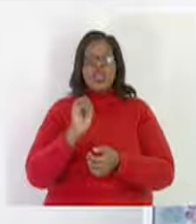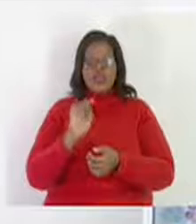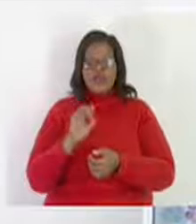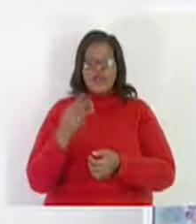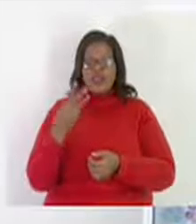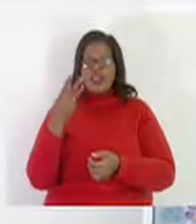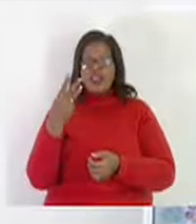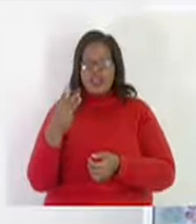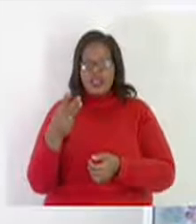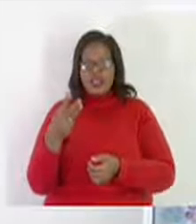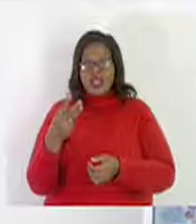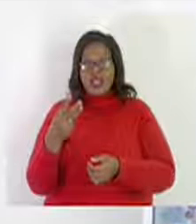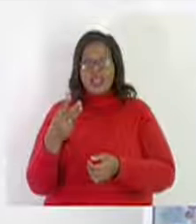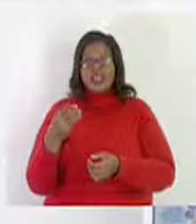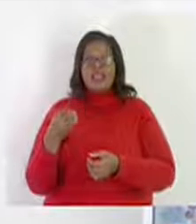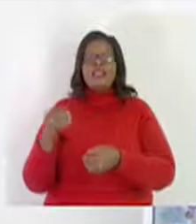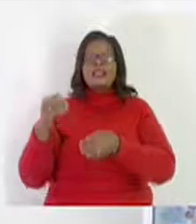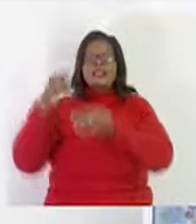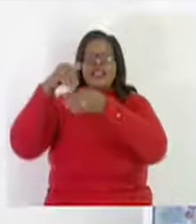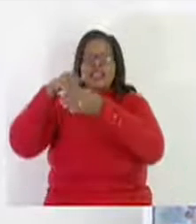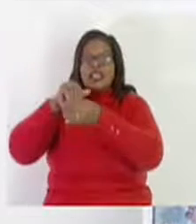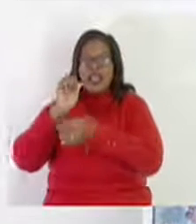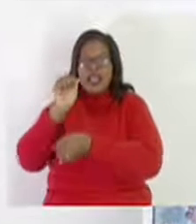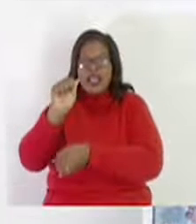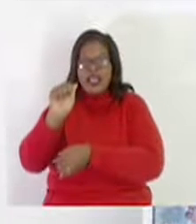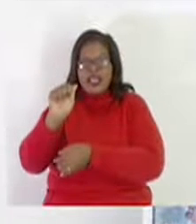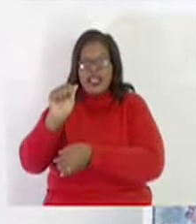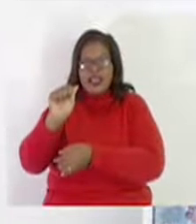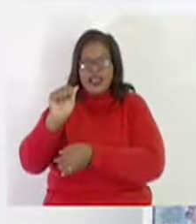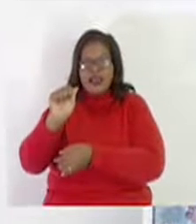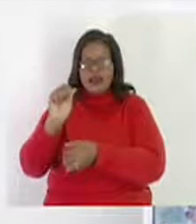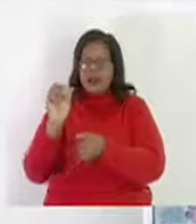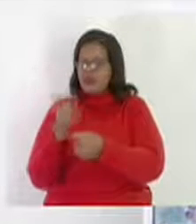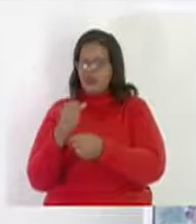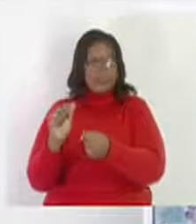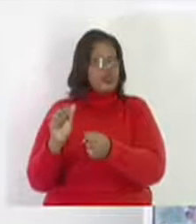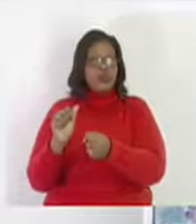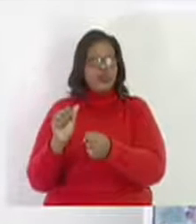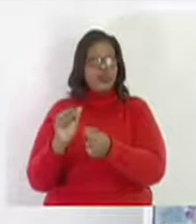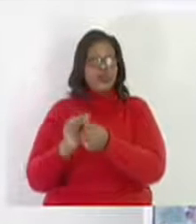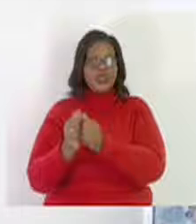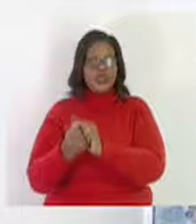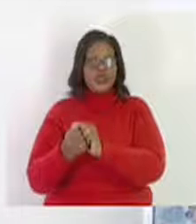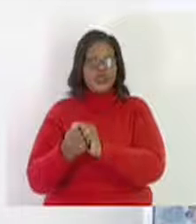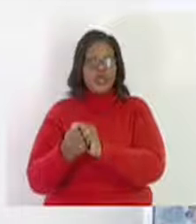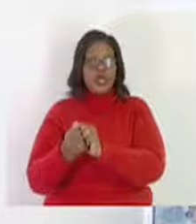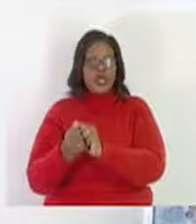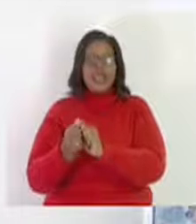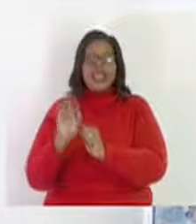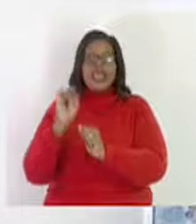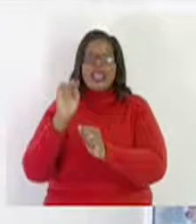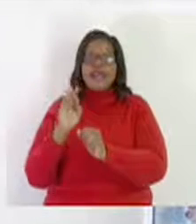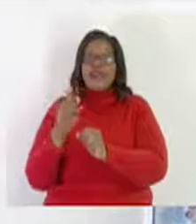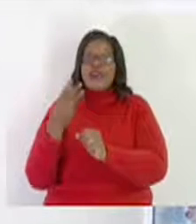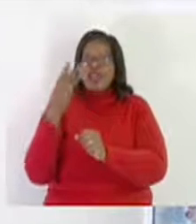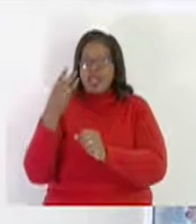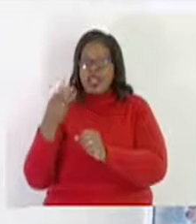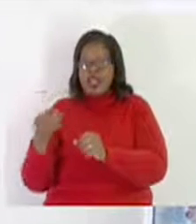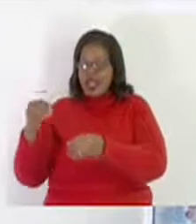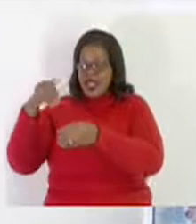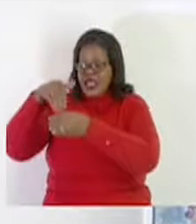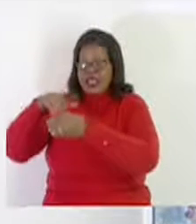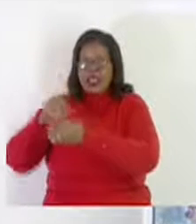3 falls under this category, it cannot change 2. If 3 falls in this